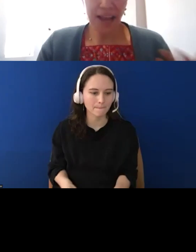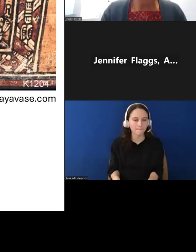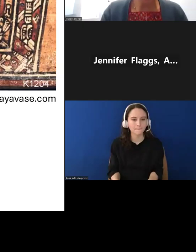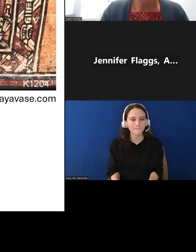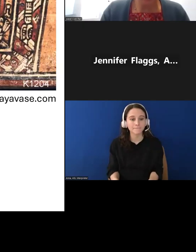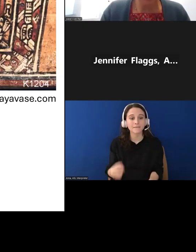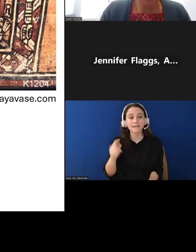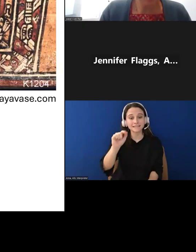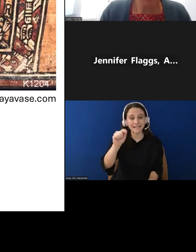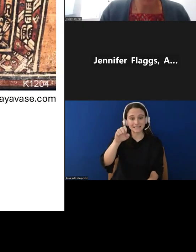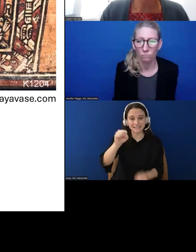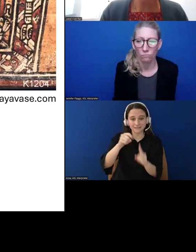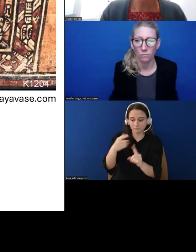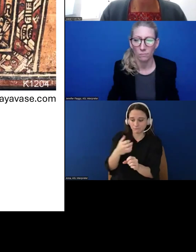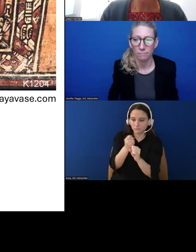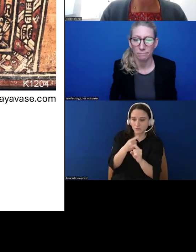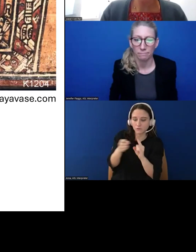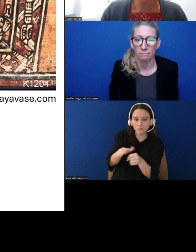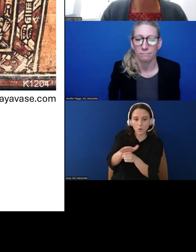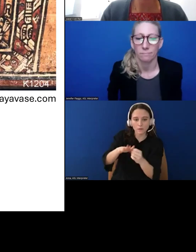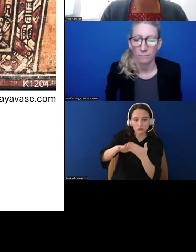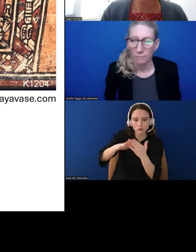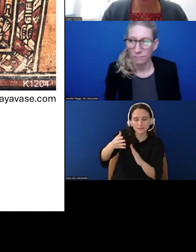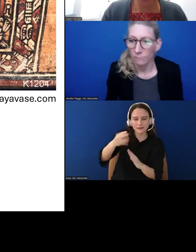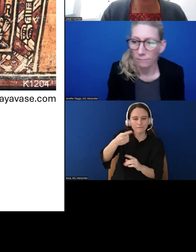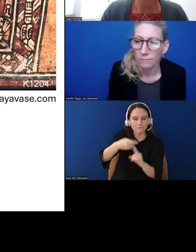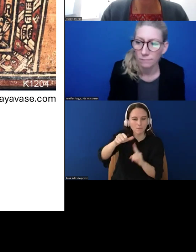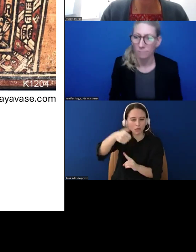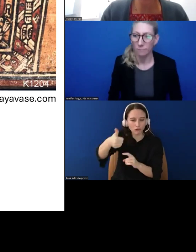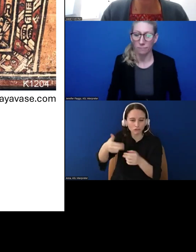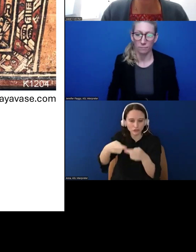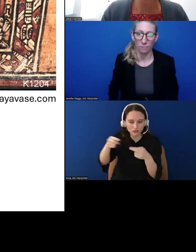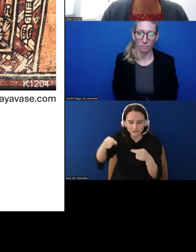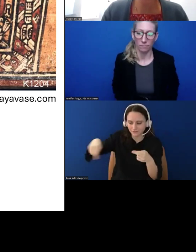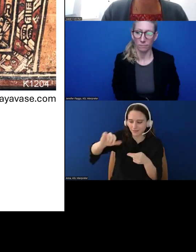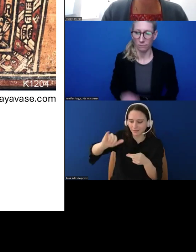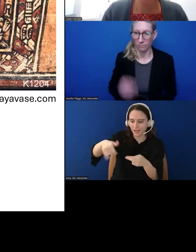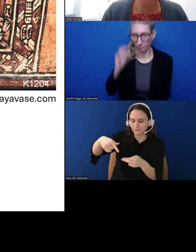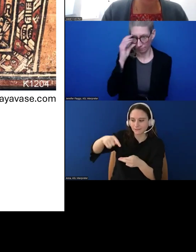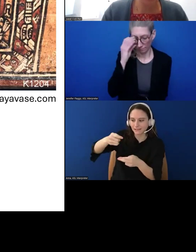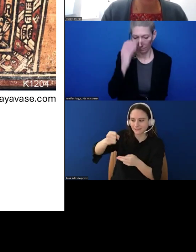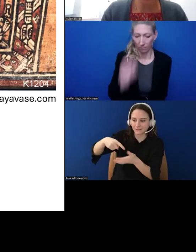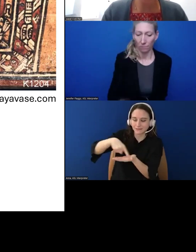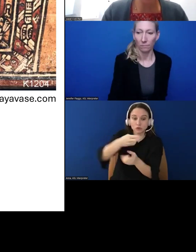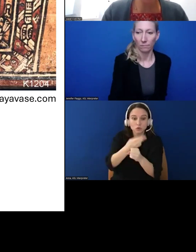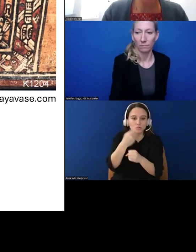The taxes received from local communities and from other regions were used to sustain